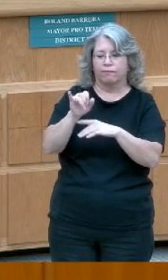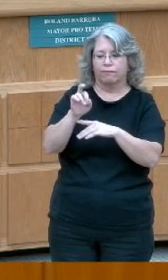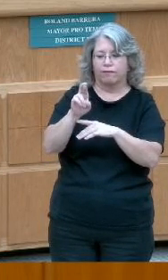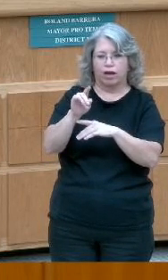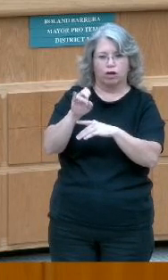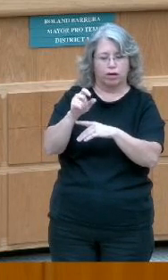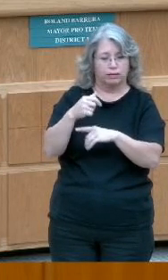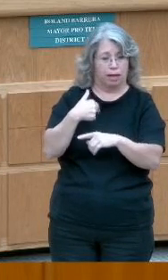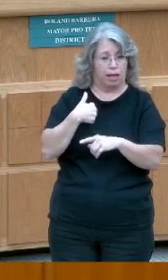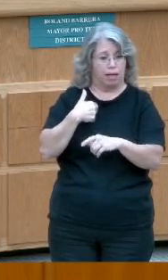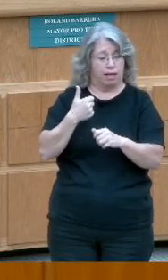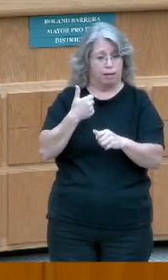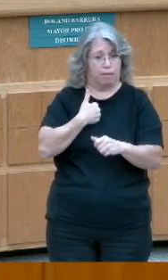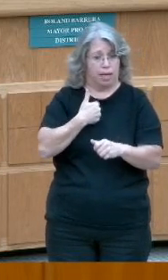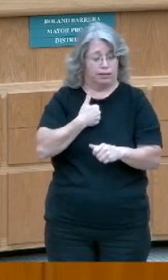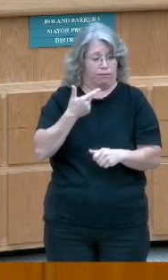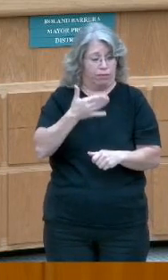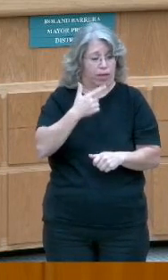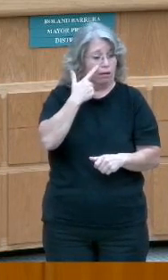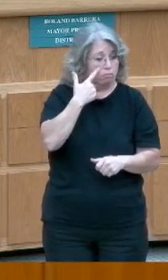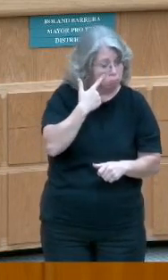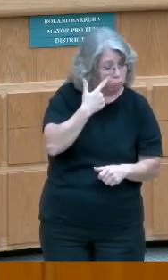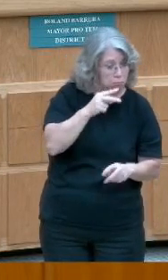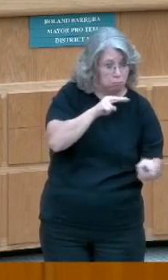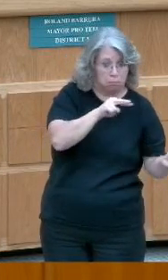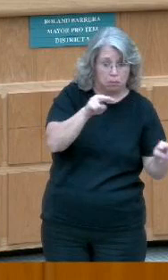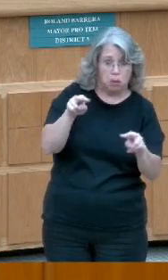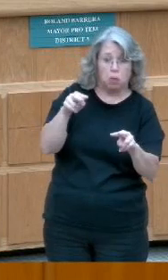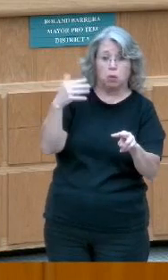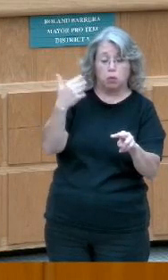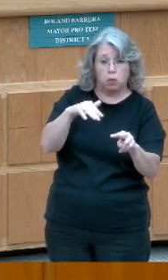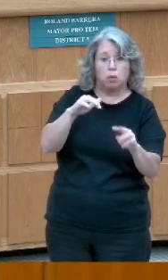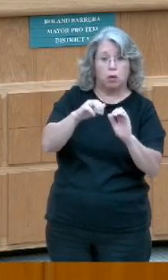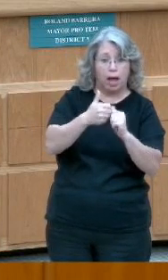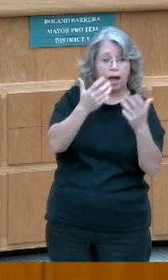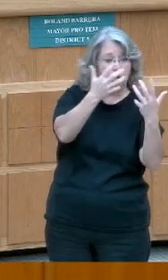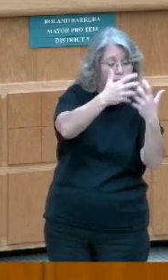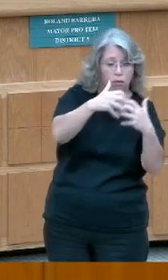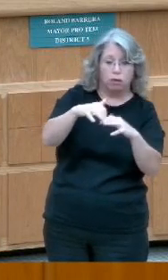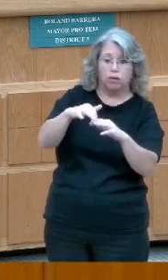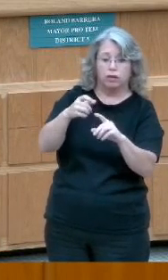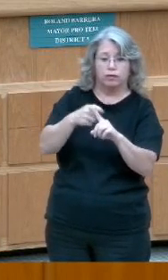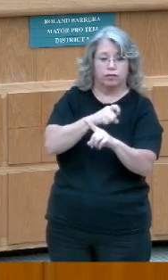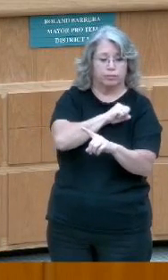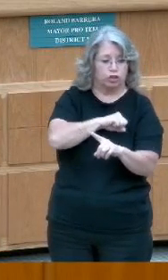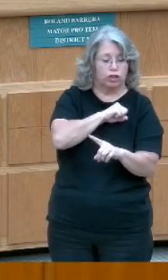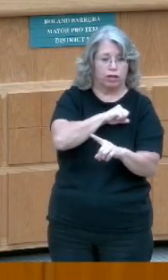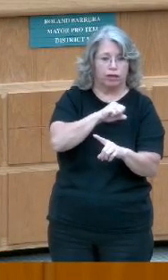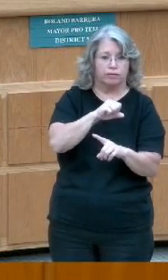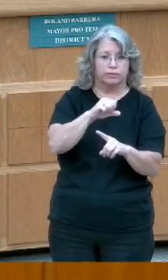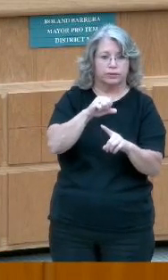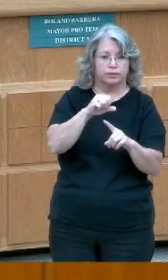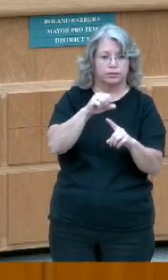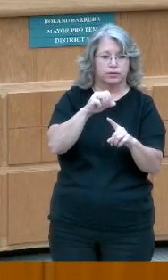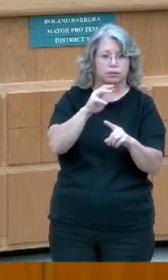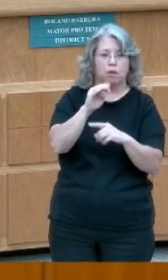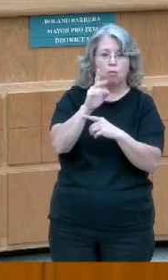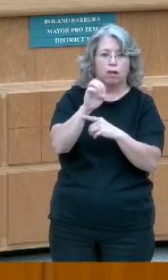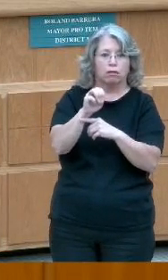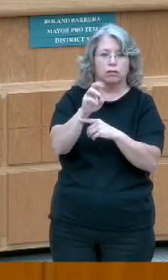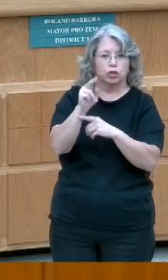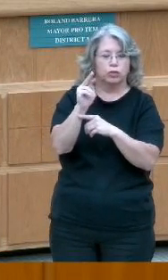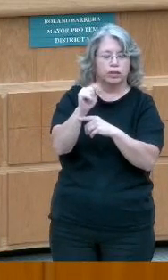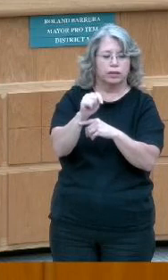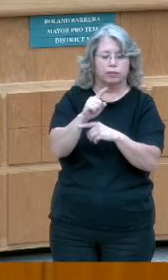and was able to witness the testing and the logistics from the Sheriff's Mobile Command Unit, and I'm thankful to all of the